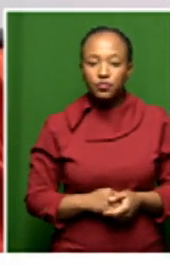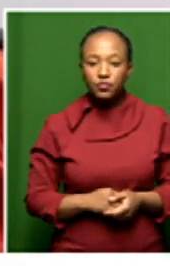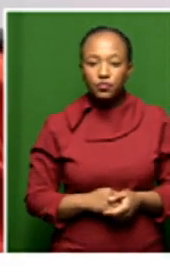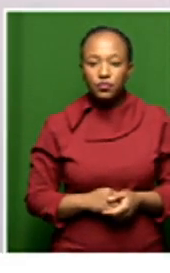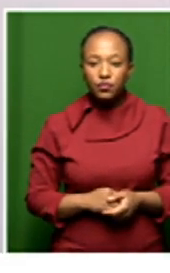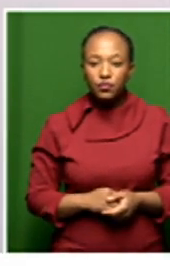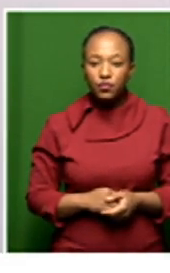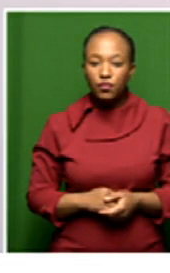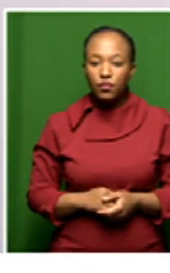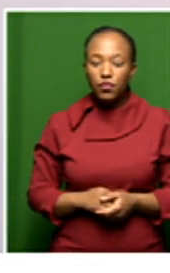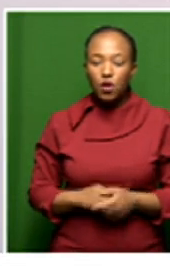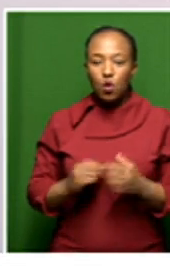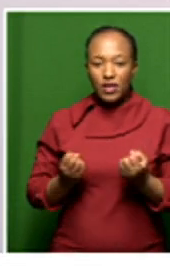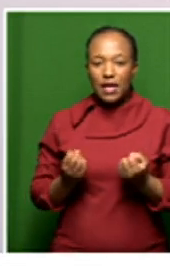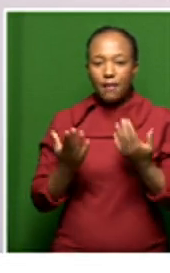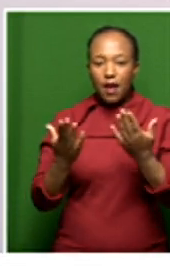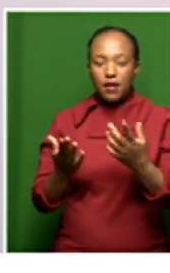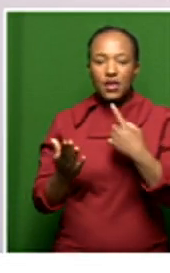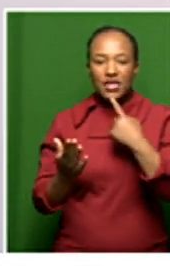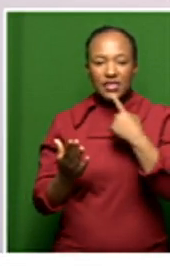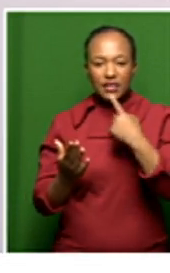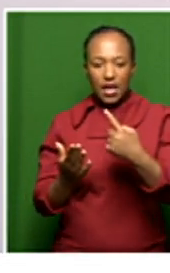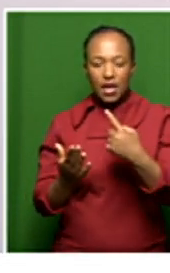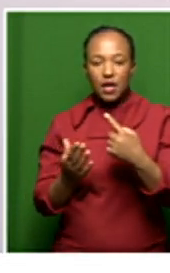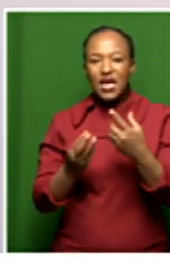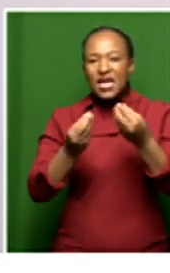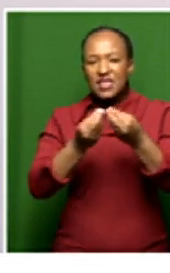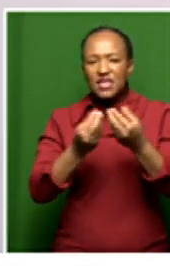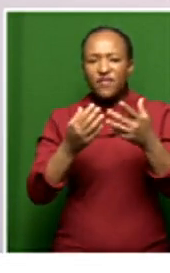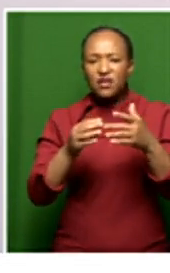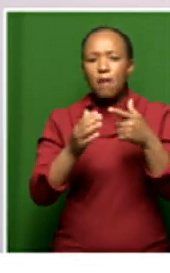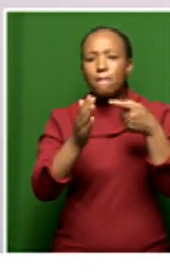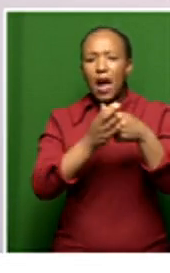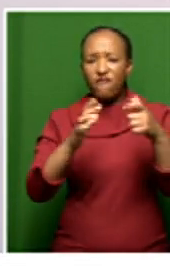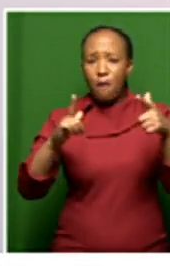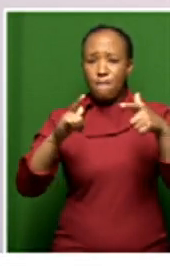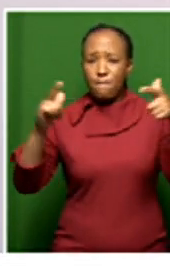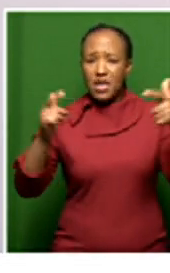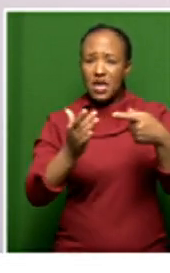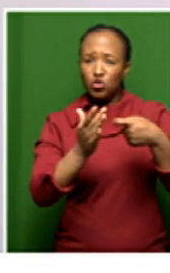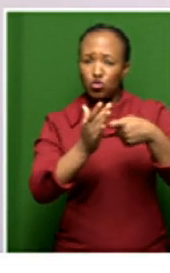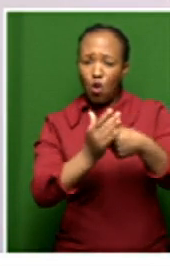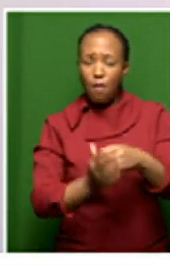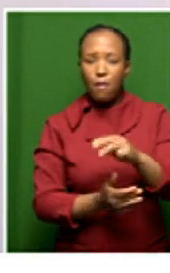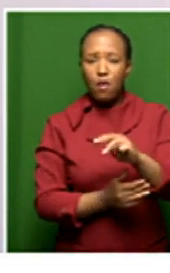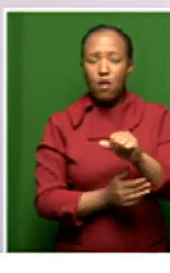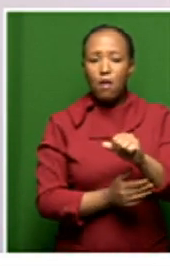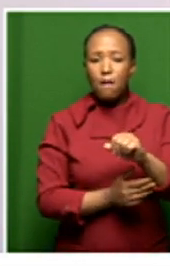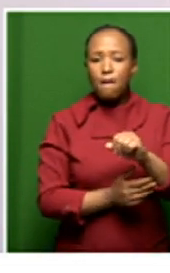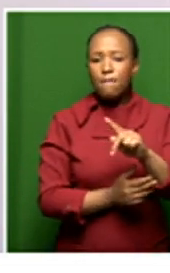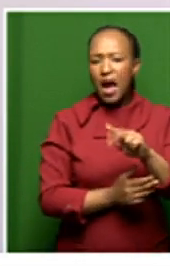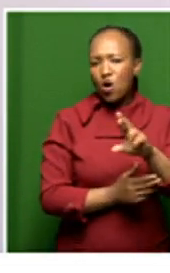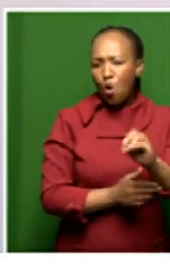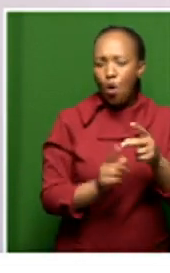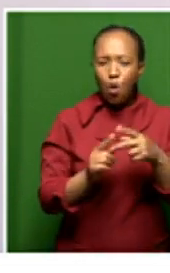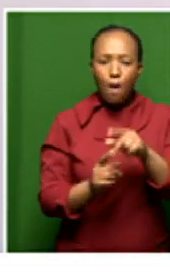The supplier says those products were purchased from bigger retail stores, your Macro, your Pick and Pay, your Checkers